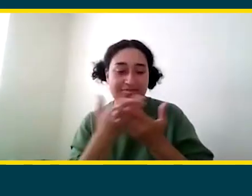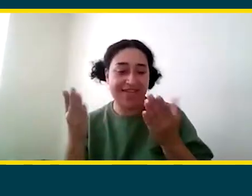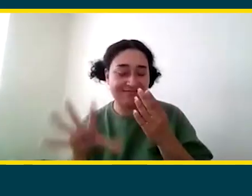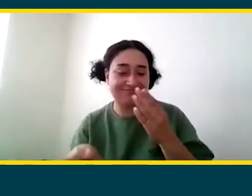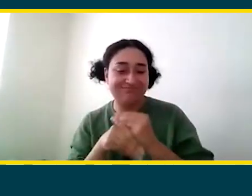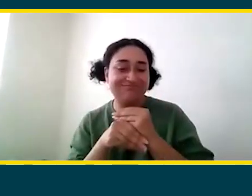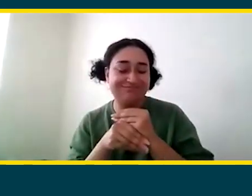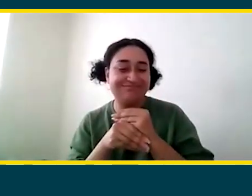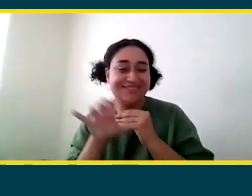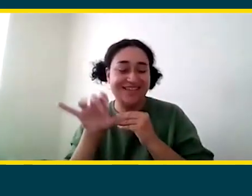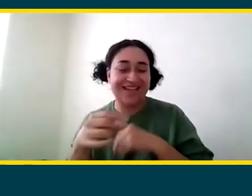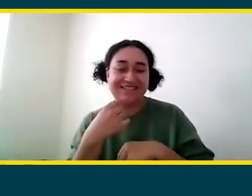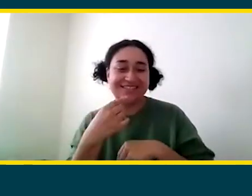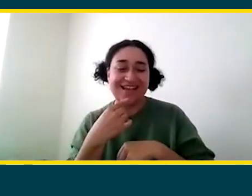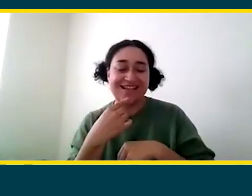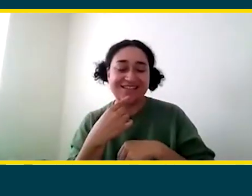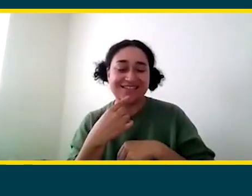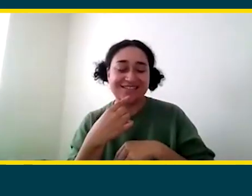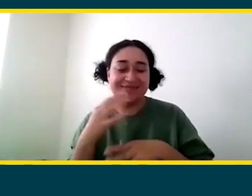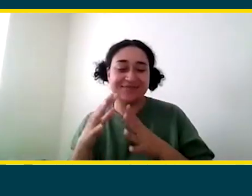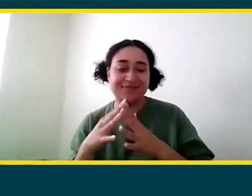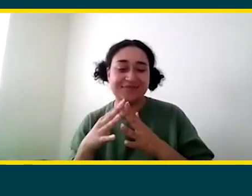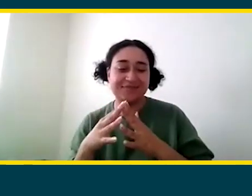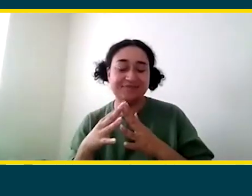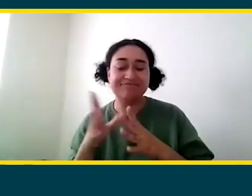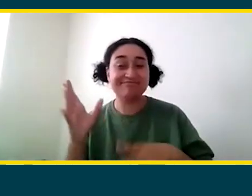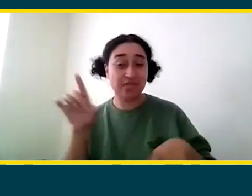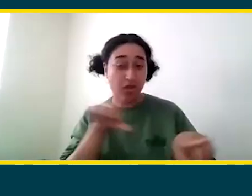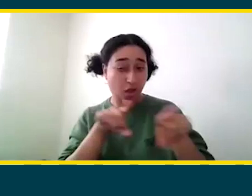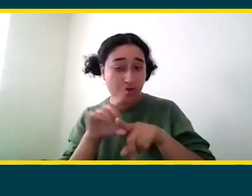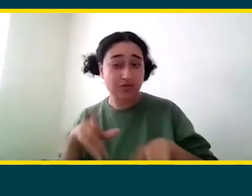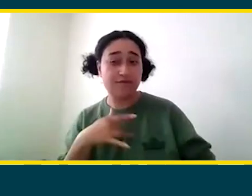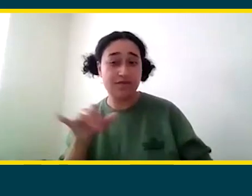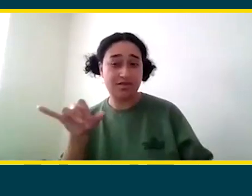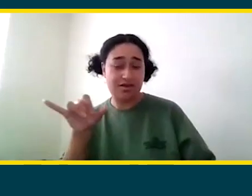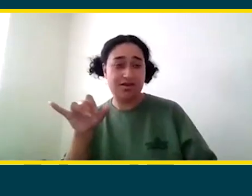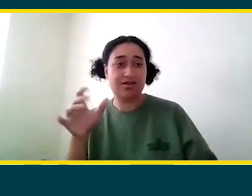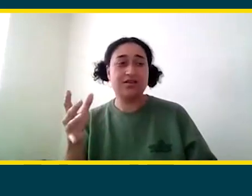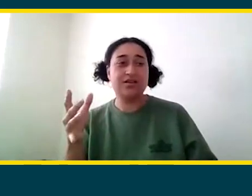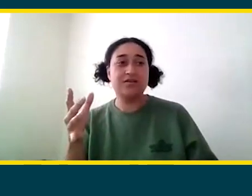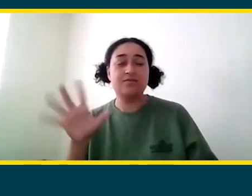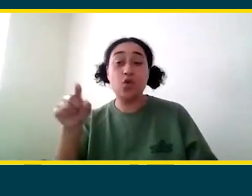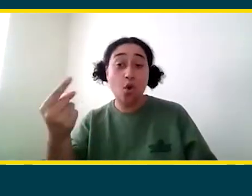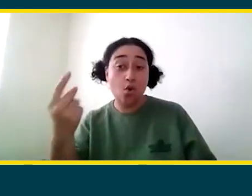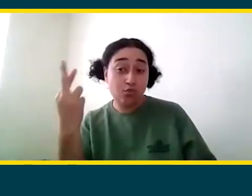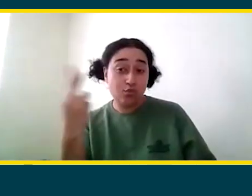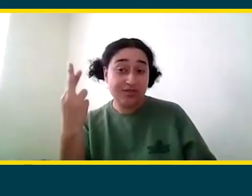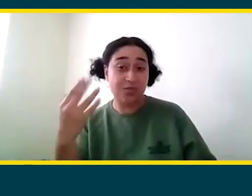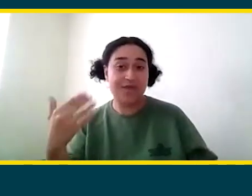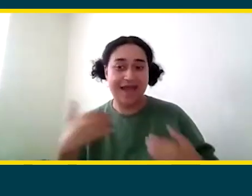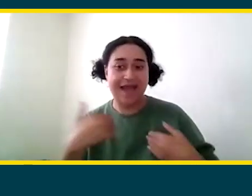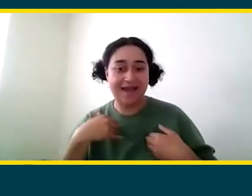of that thought that I had just said, which is that I also feel like the only reason we have to